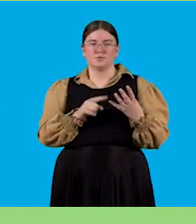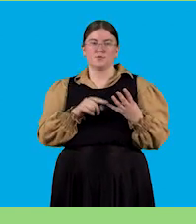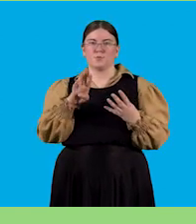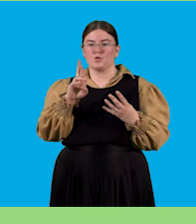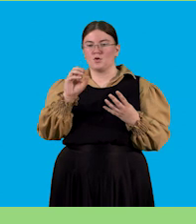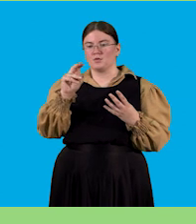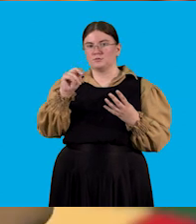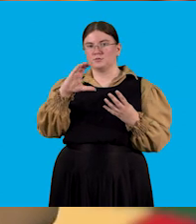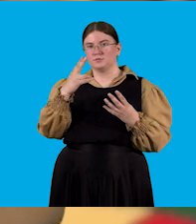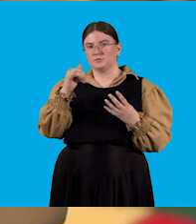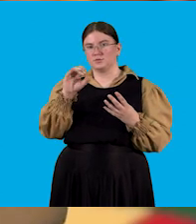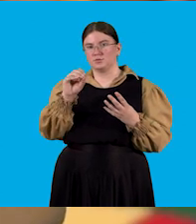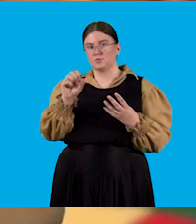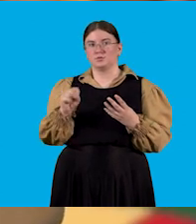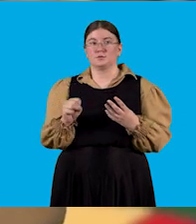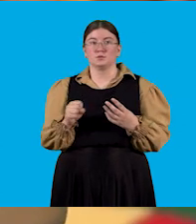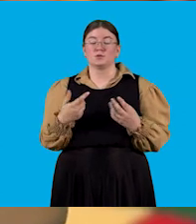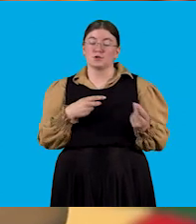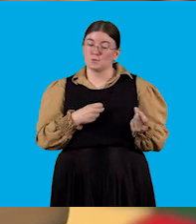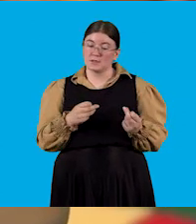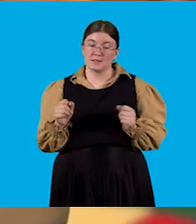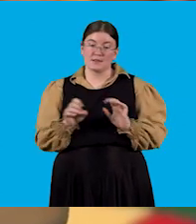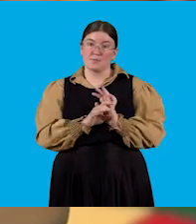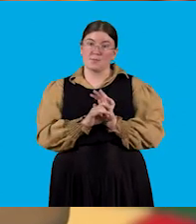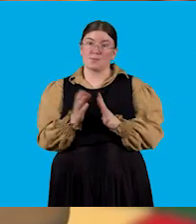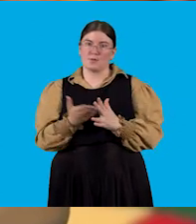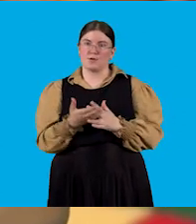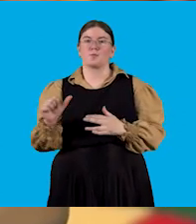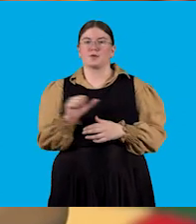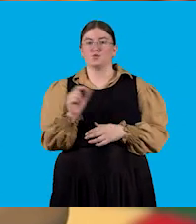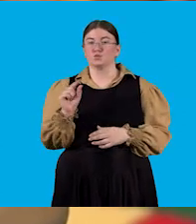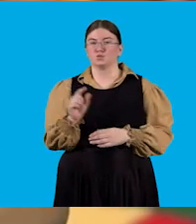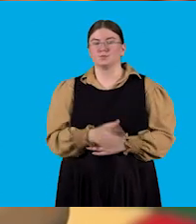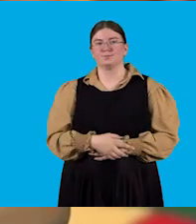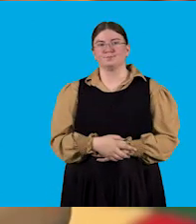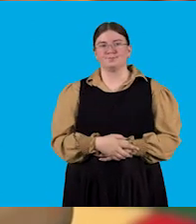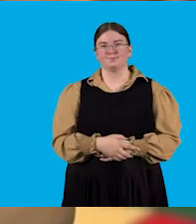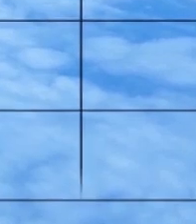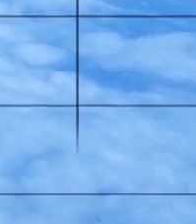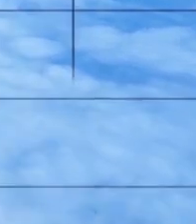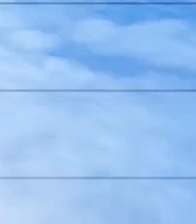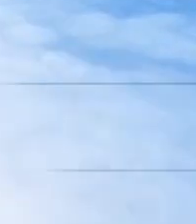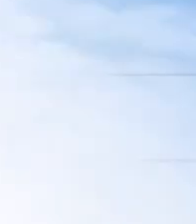bronchioles. We will go for a quick ad break and we will be back shortly.